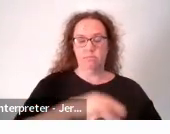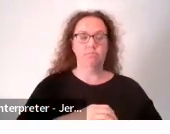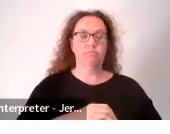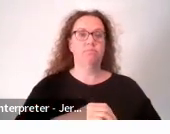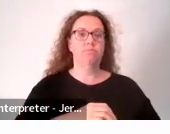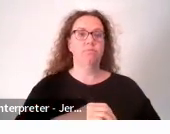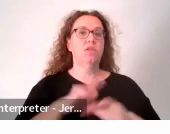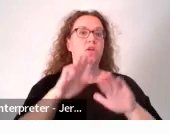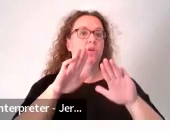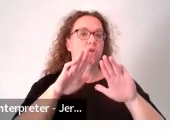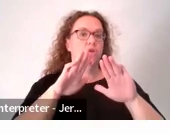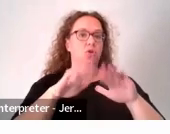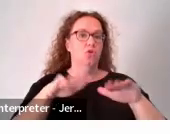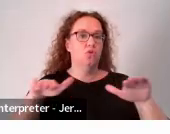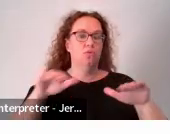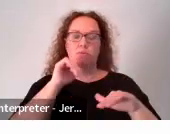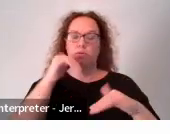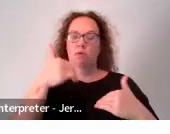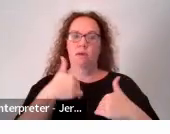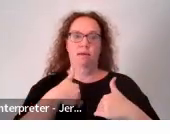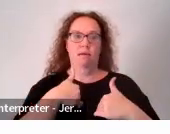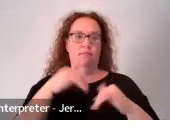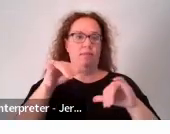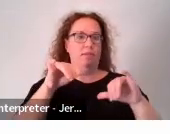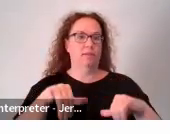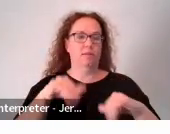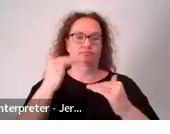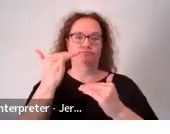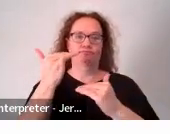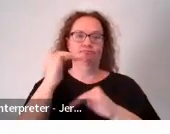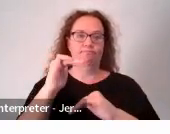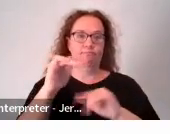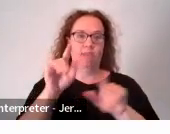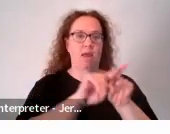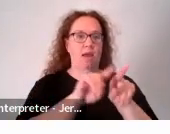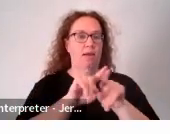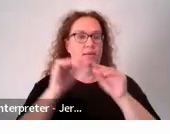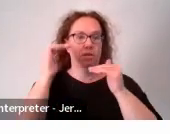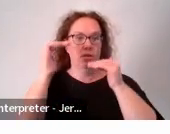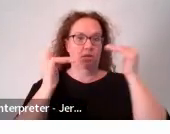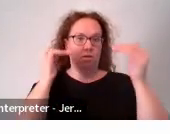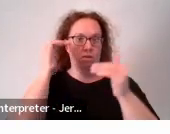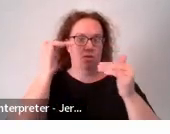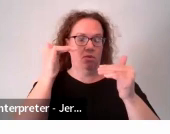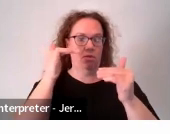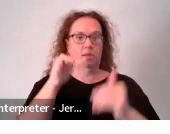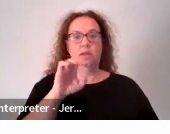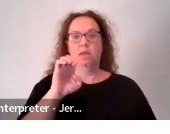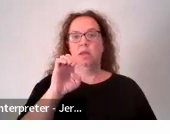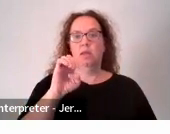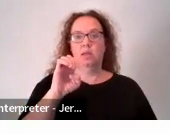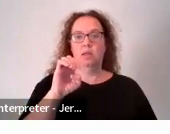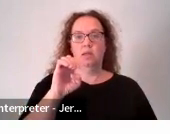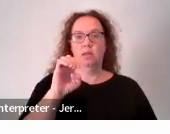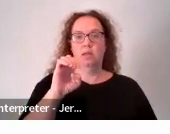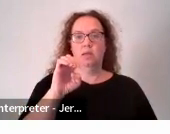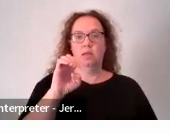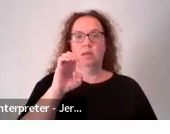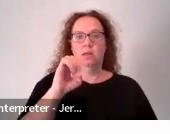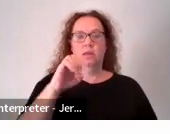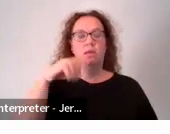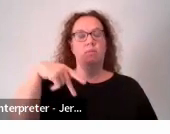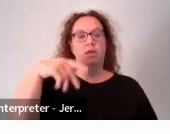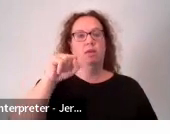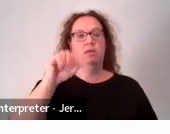Children don't have these same restrictions as adults. EPSDT will cover any amount of PT, OT,